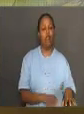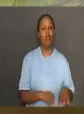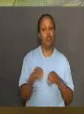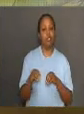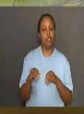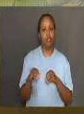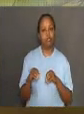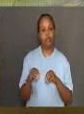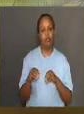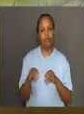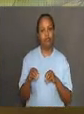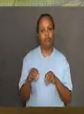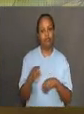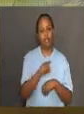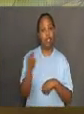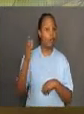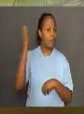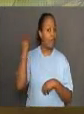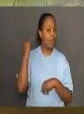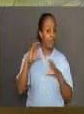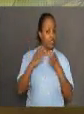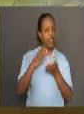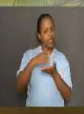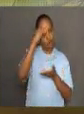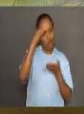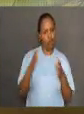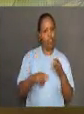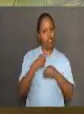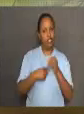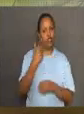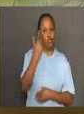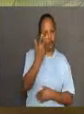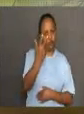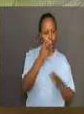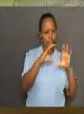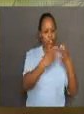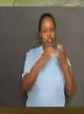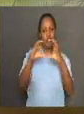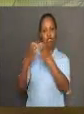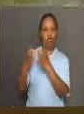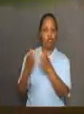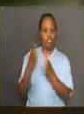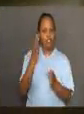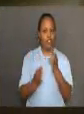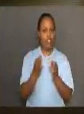Students, you learned previously about three categories of